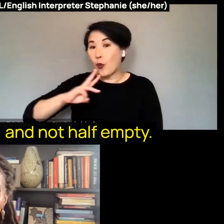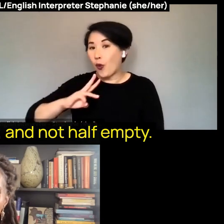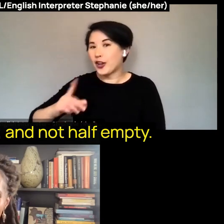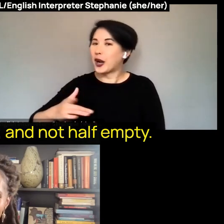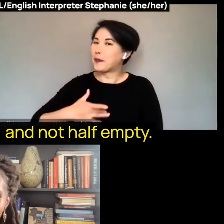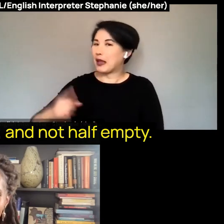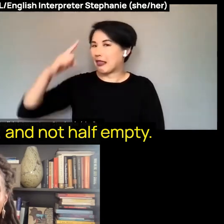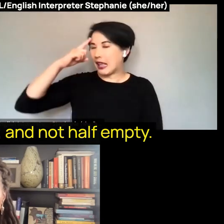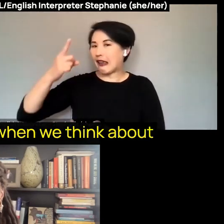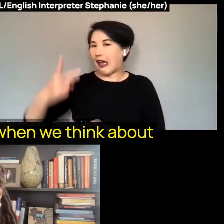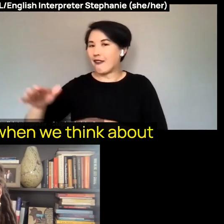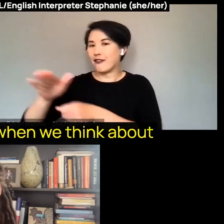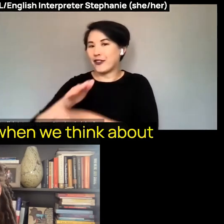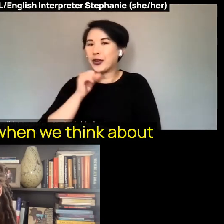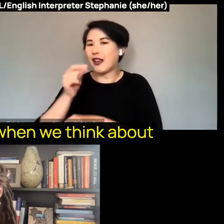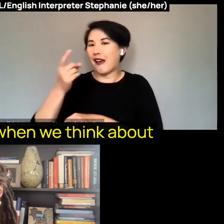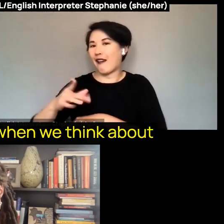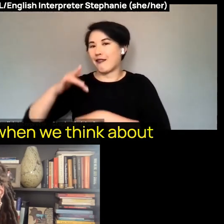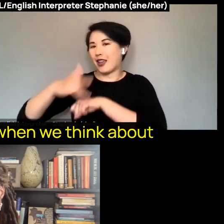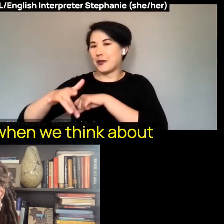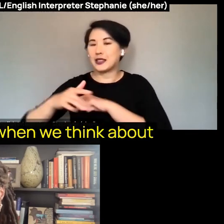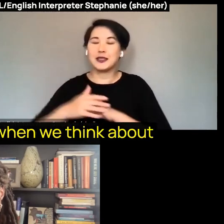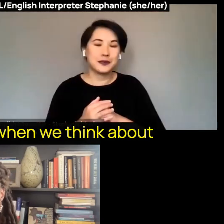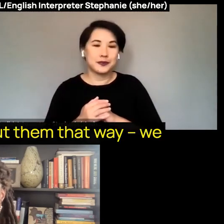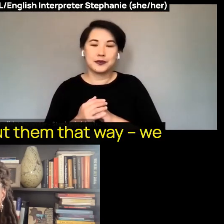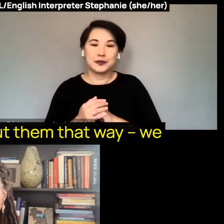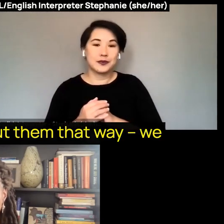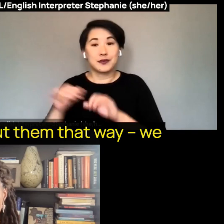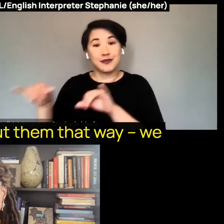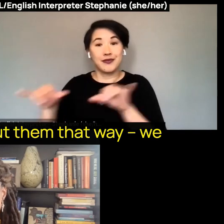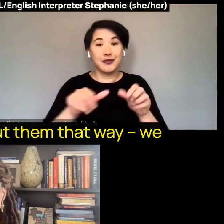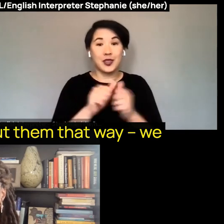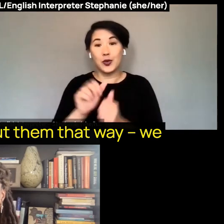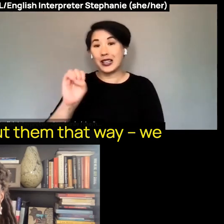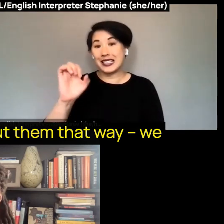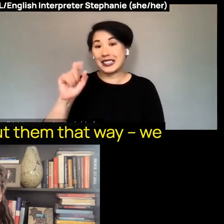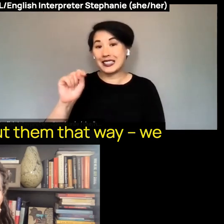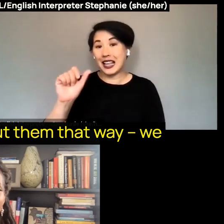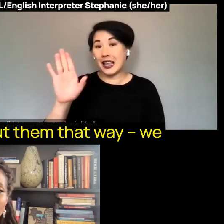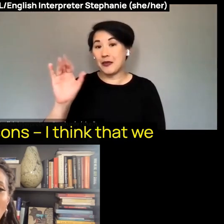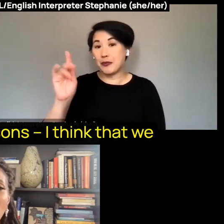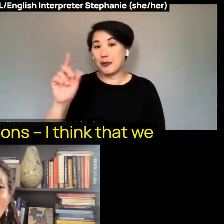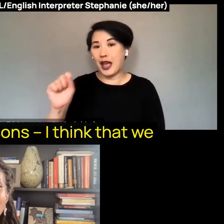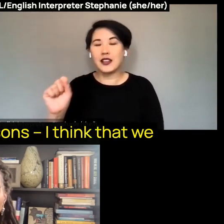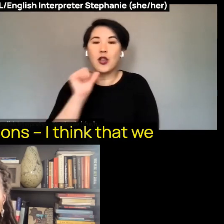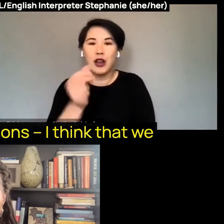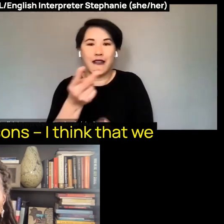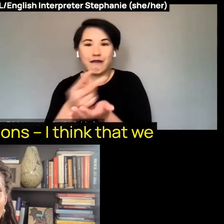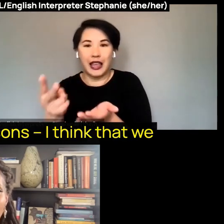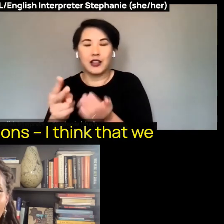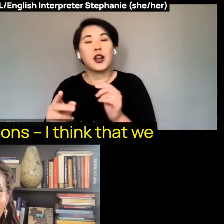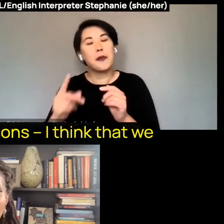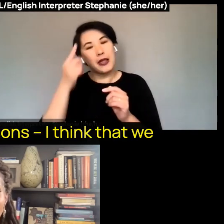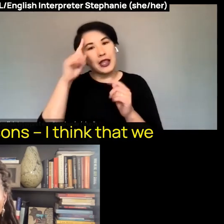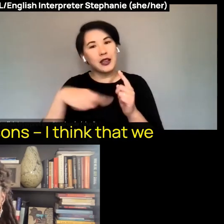and not half empty. And I think similarly, when we think about setbacks, if we think about them that way, we think about them as